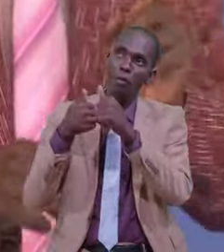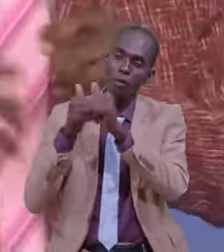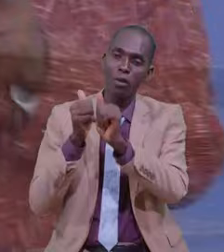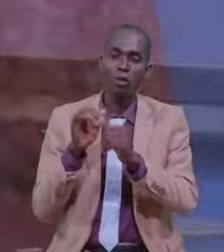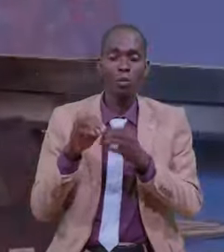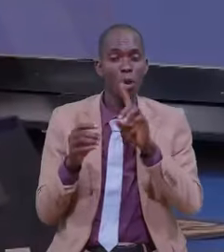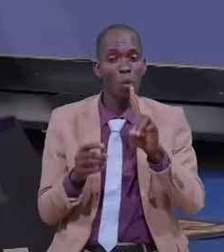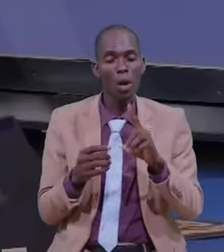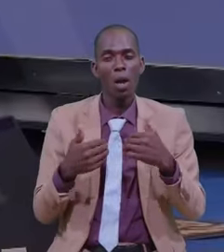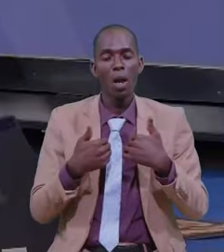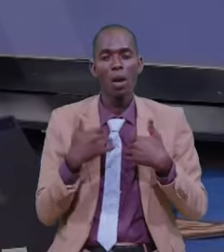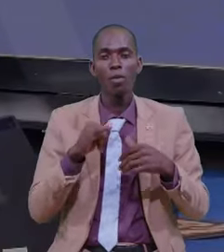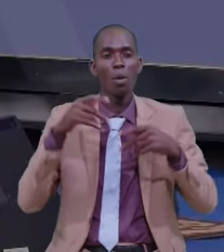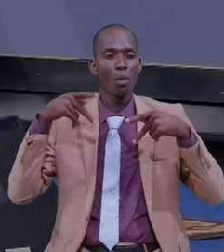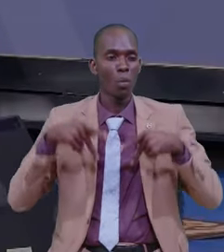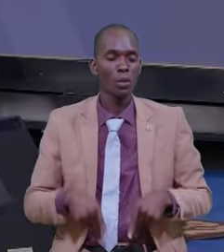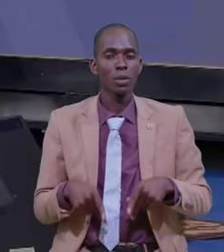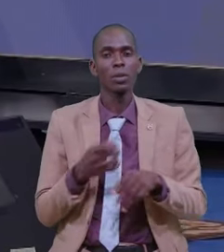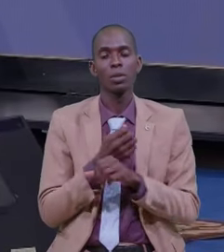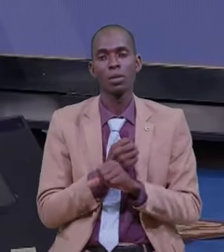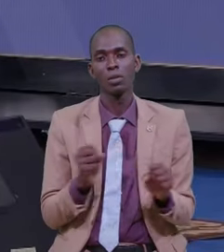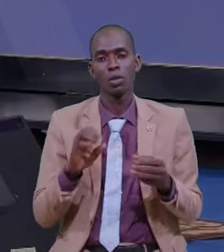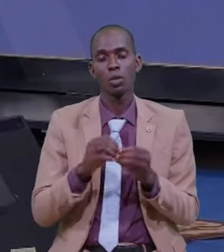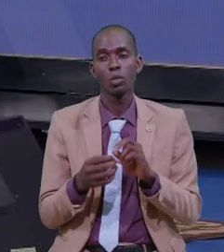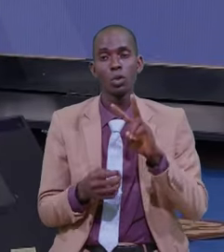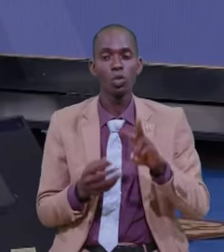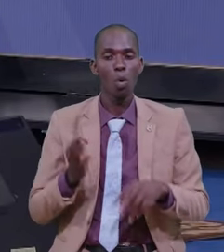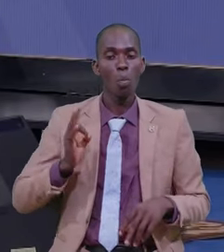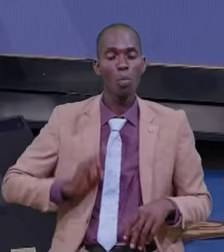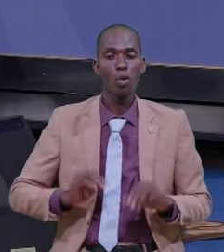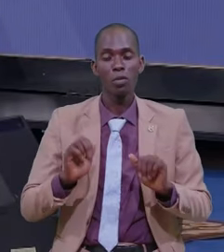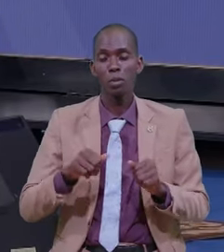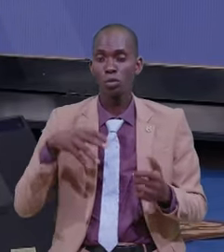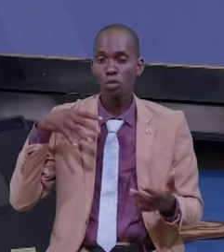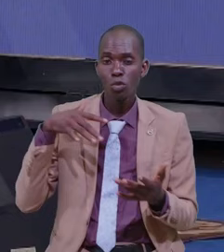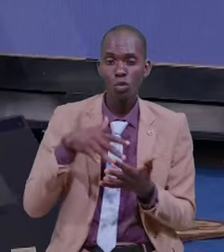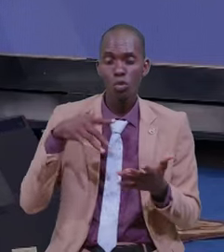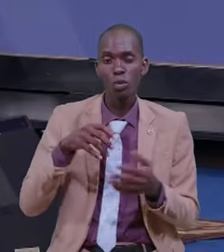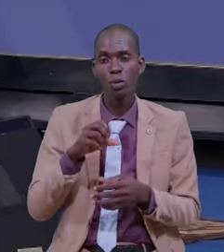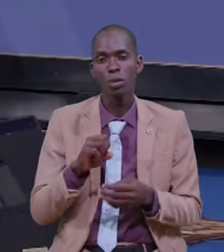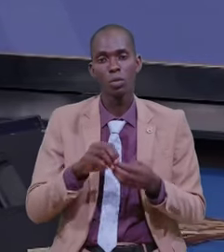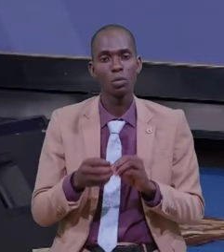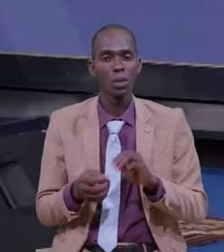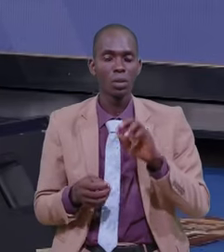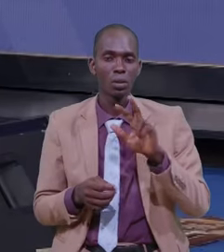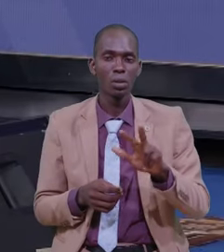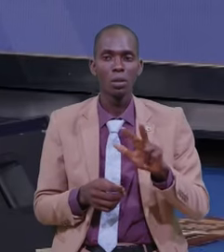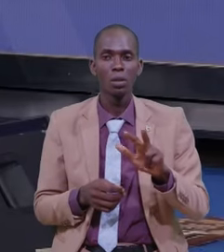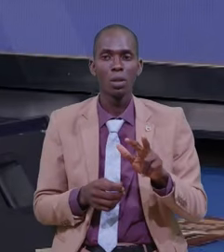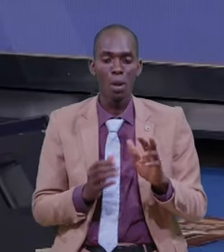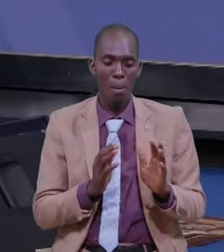personal salvation. We have number two, profitable studies. And then we have